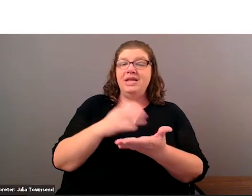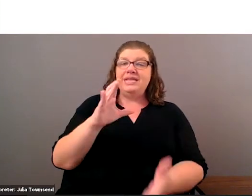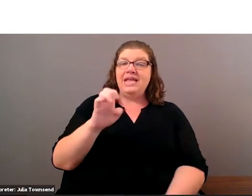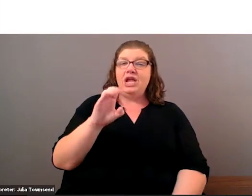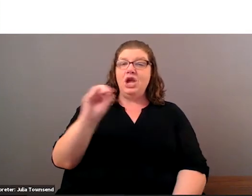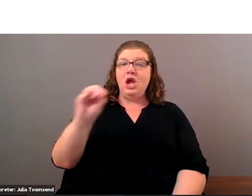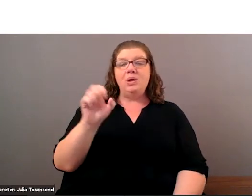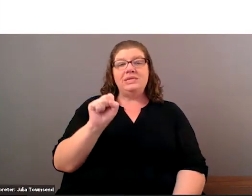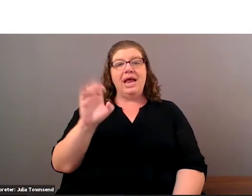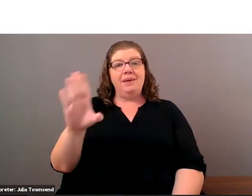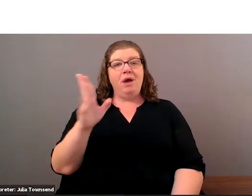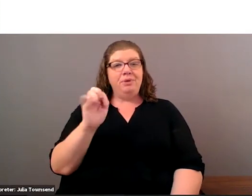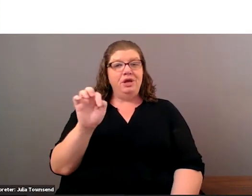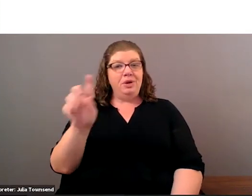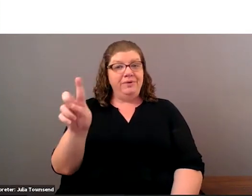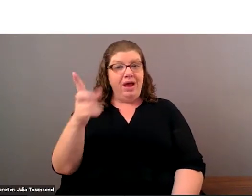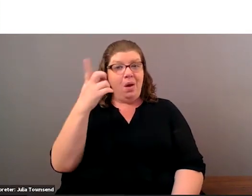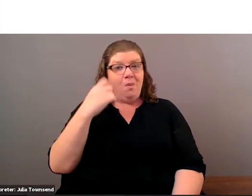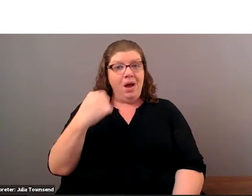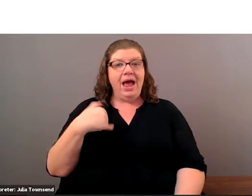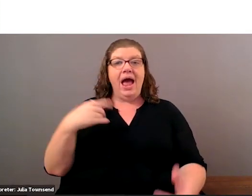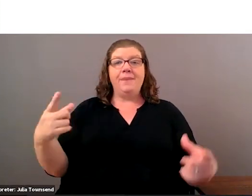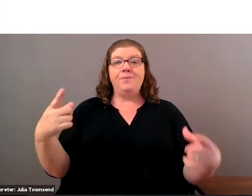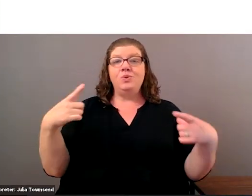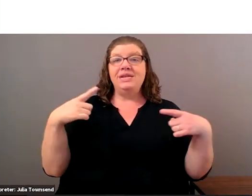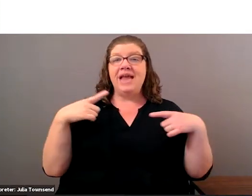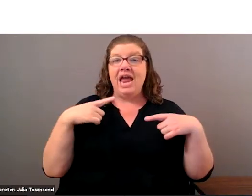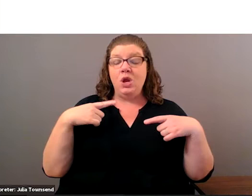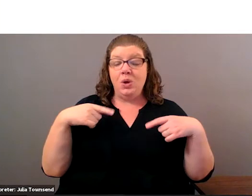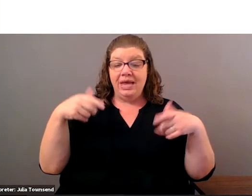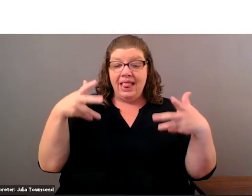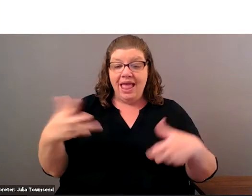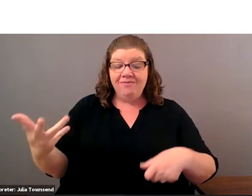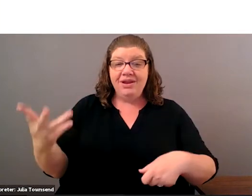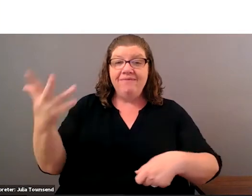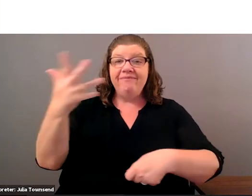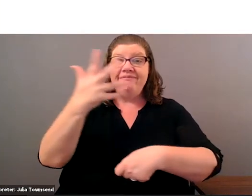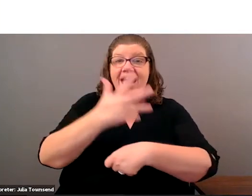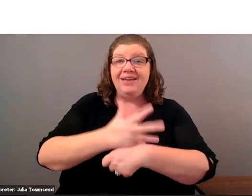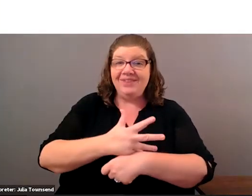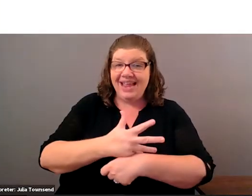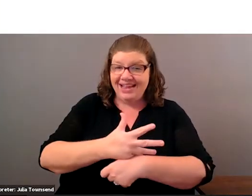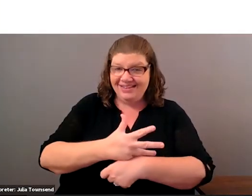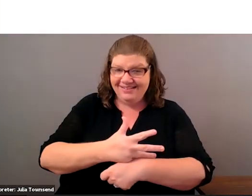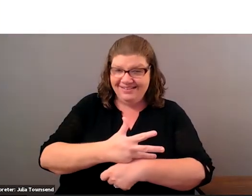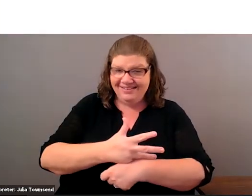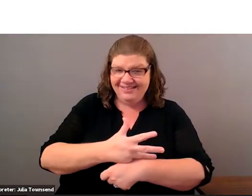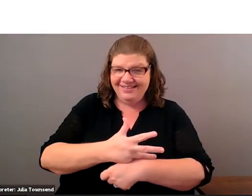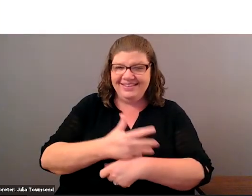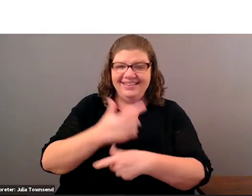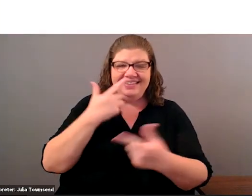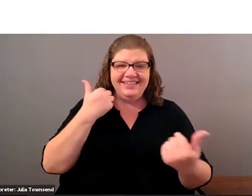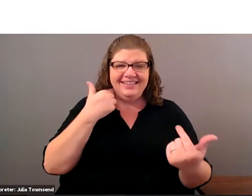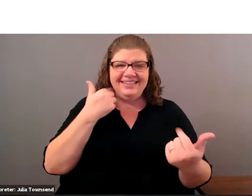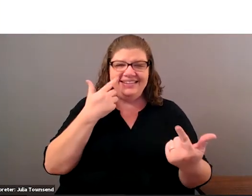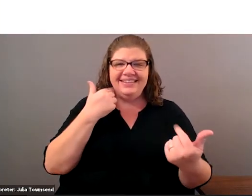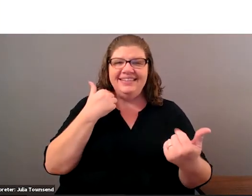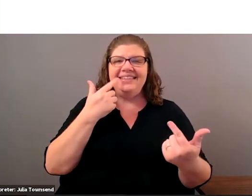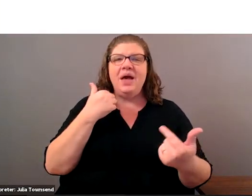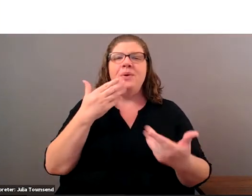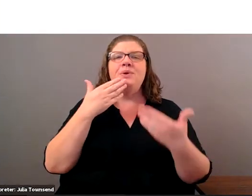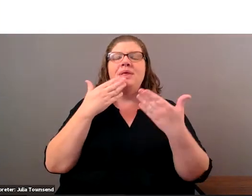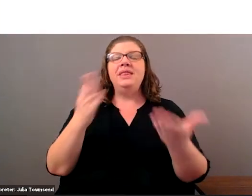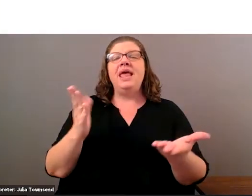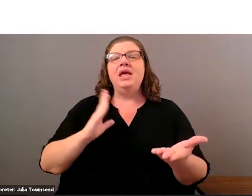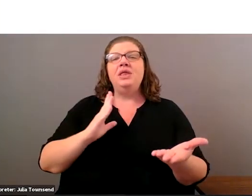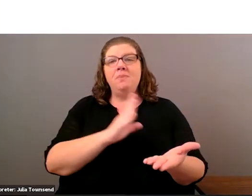Unified, as I am retiring in 5 days. I want to thank the board,